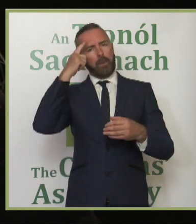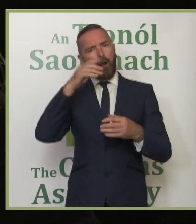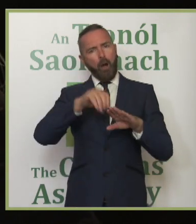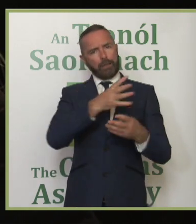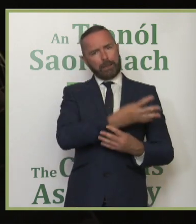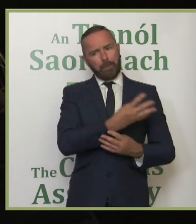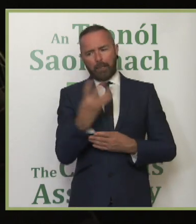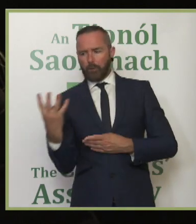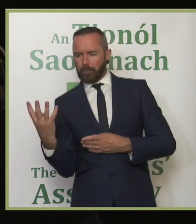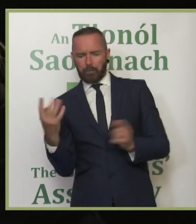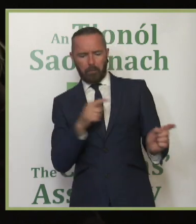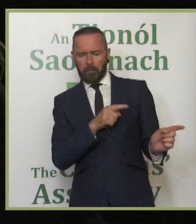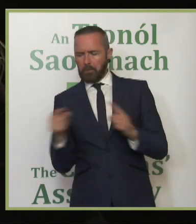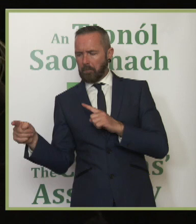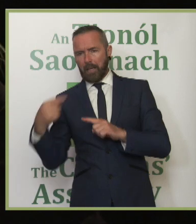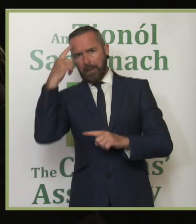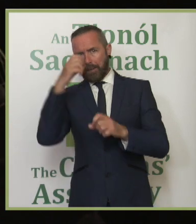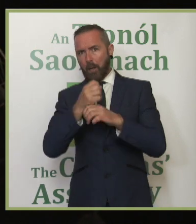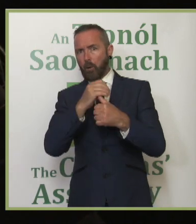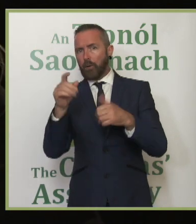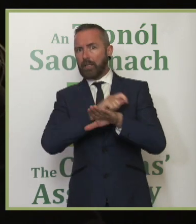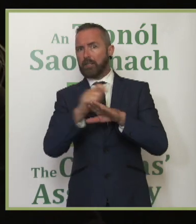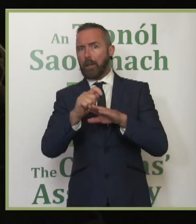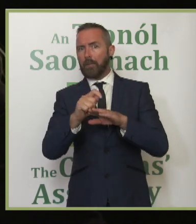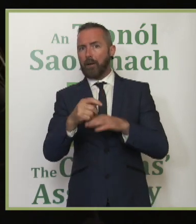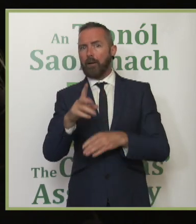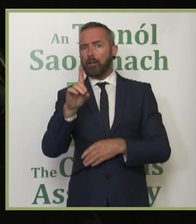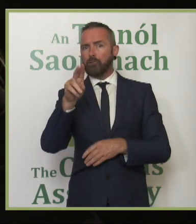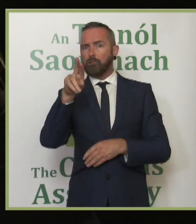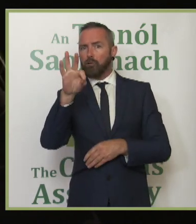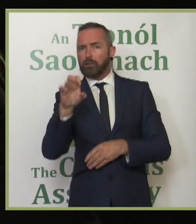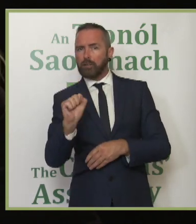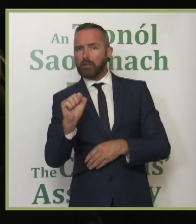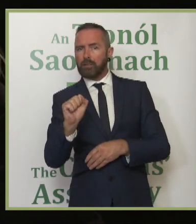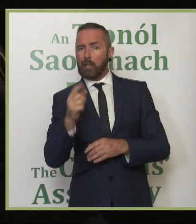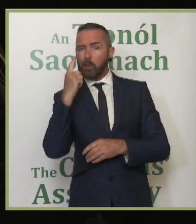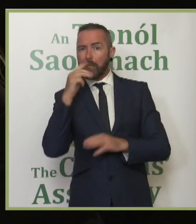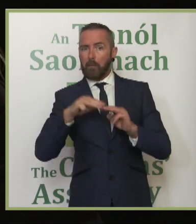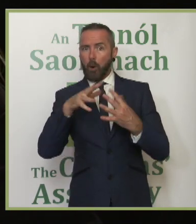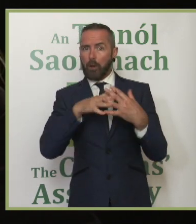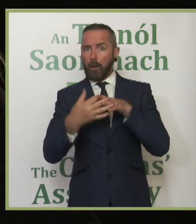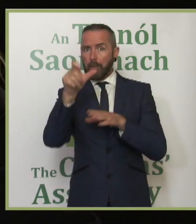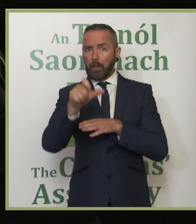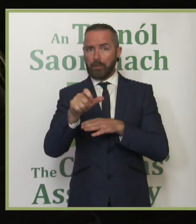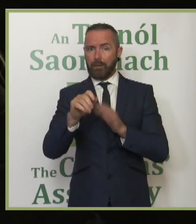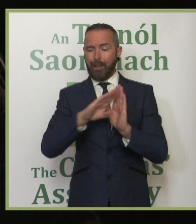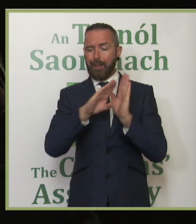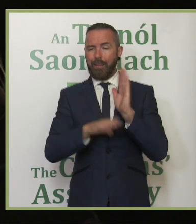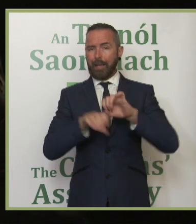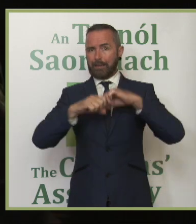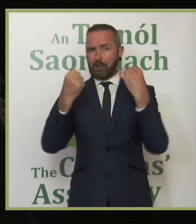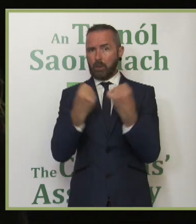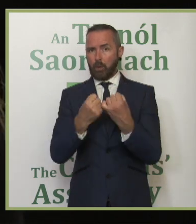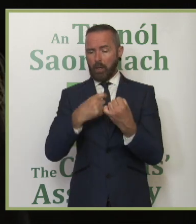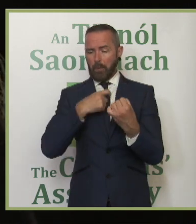and other types of drugs, we again see the more complex person who has less social and